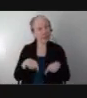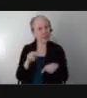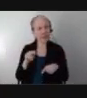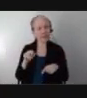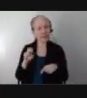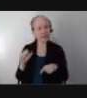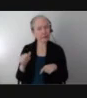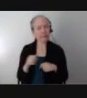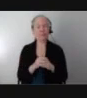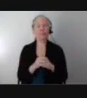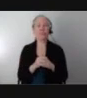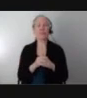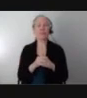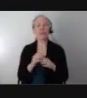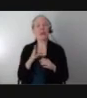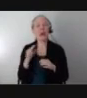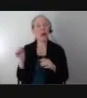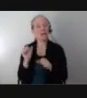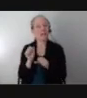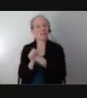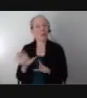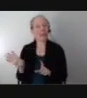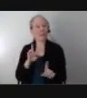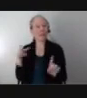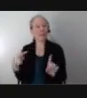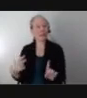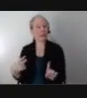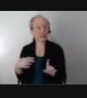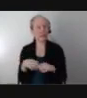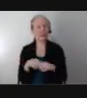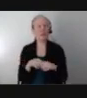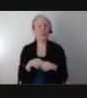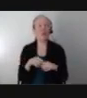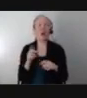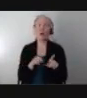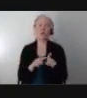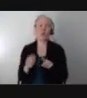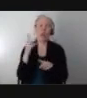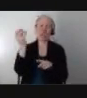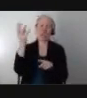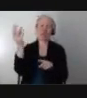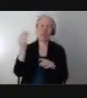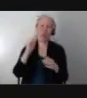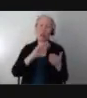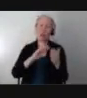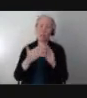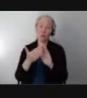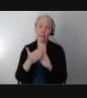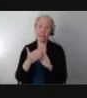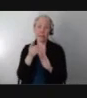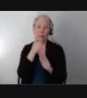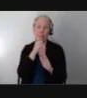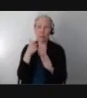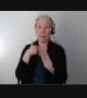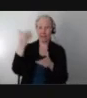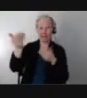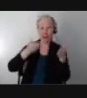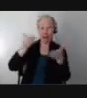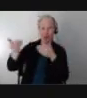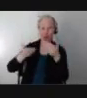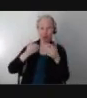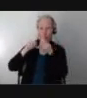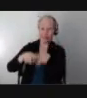a workforce perspective, external, the community that we are drawing from at